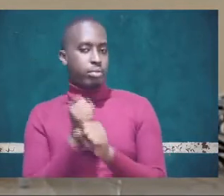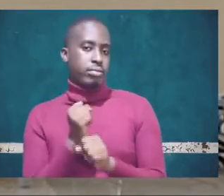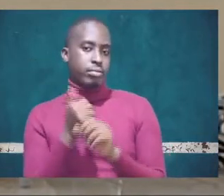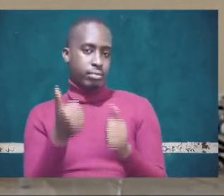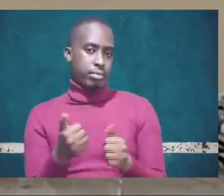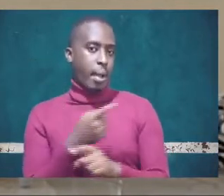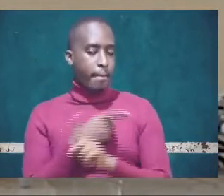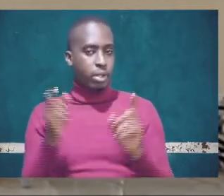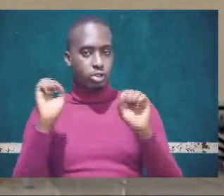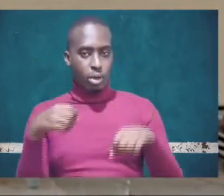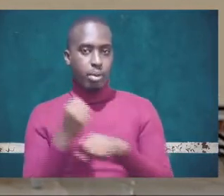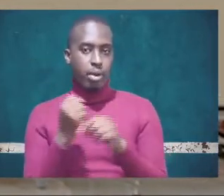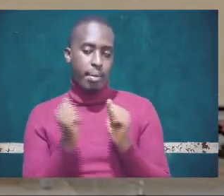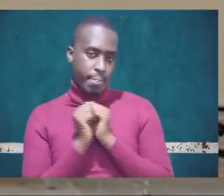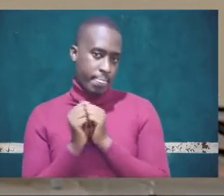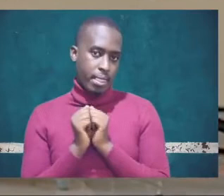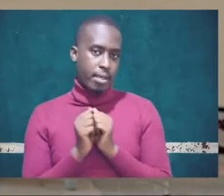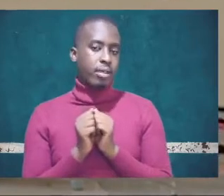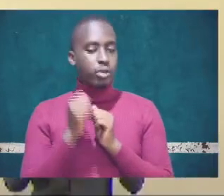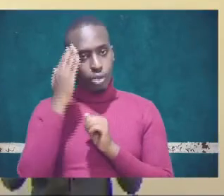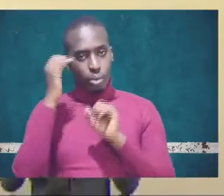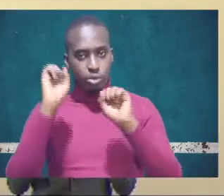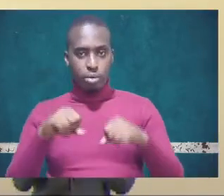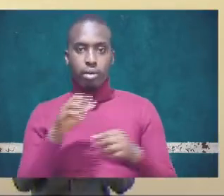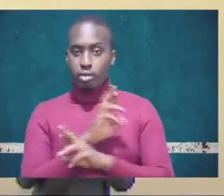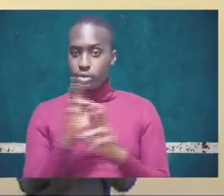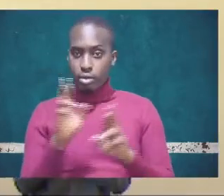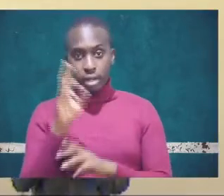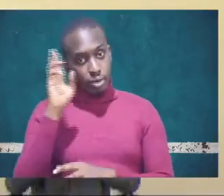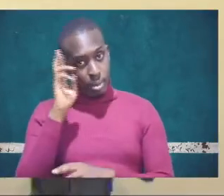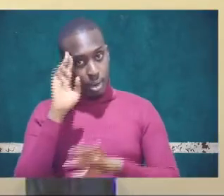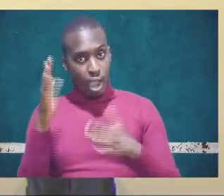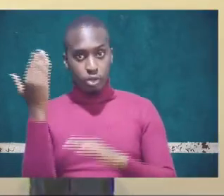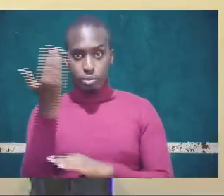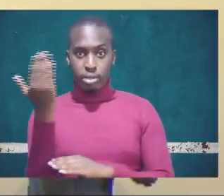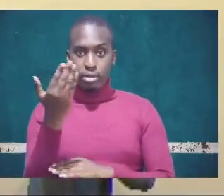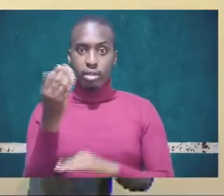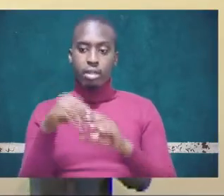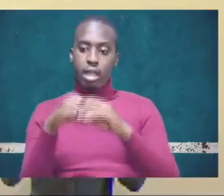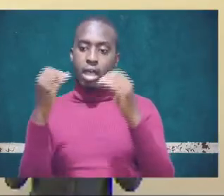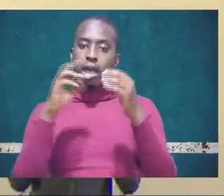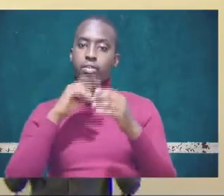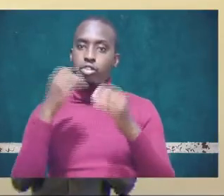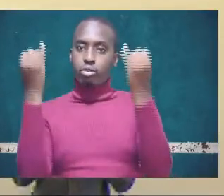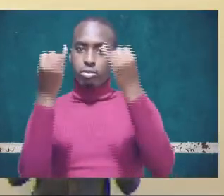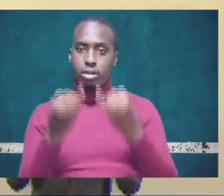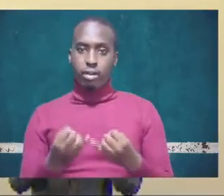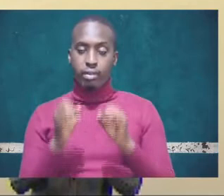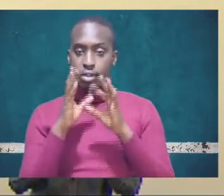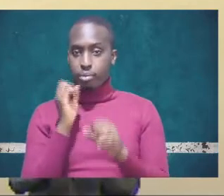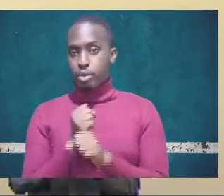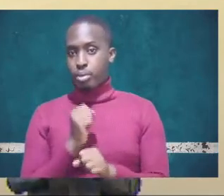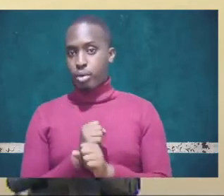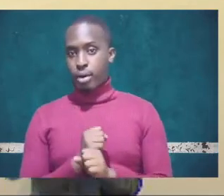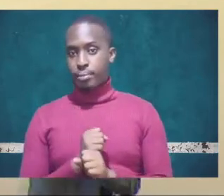But we can do it together so that you can really remember how to present a solution on a graph. When you do